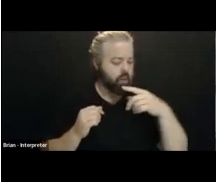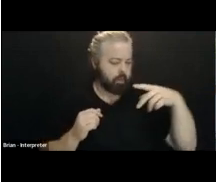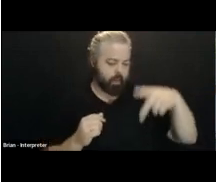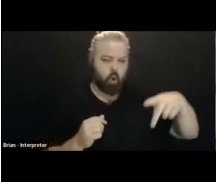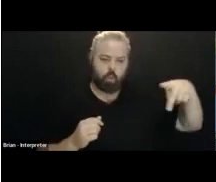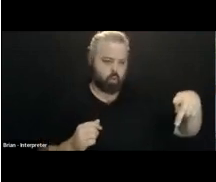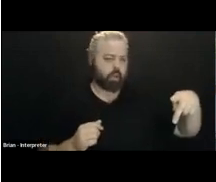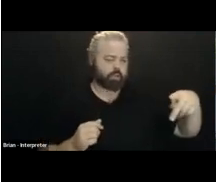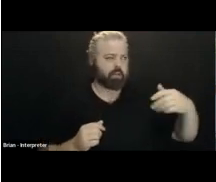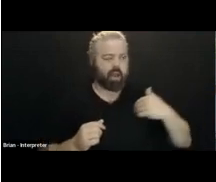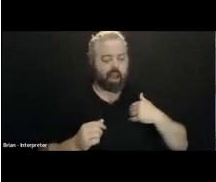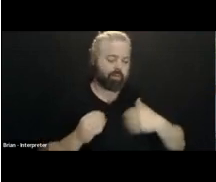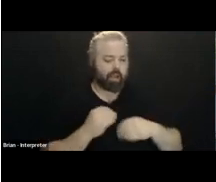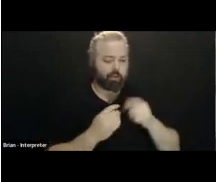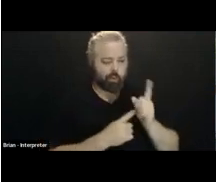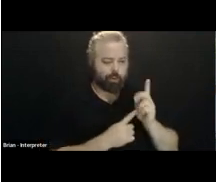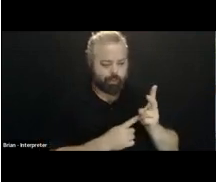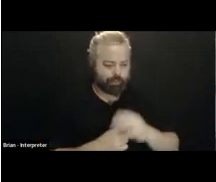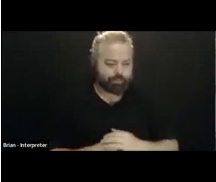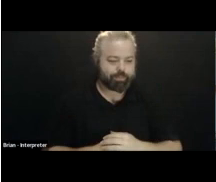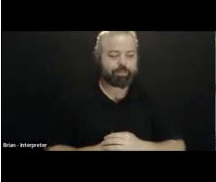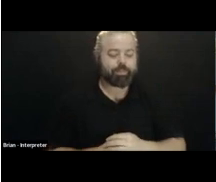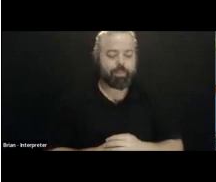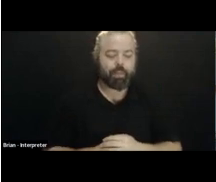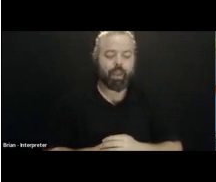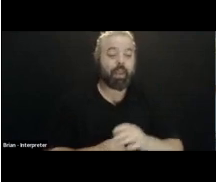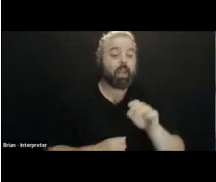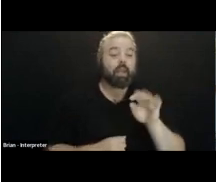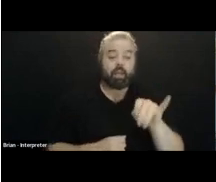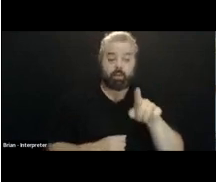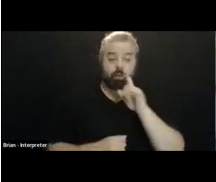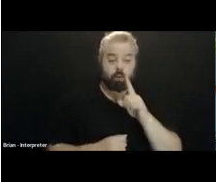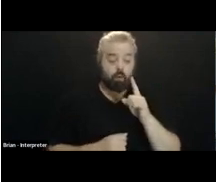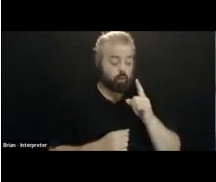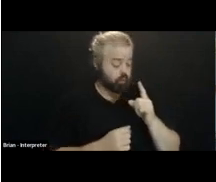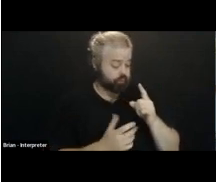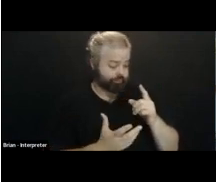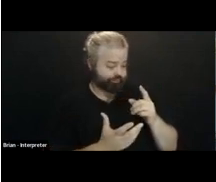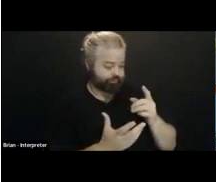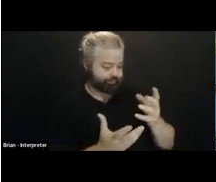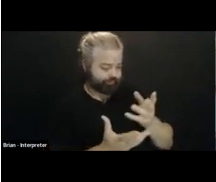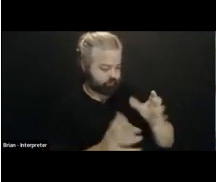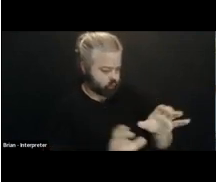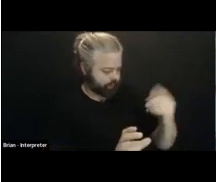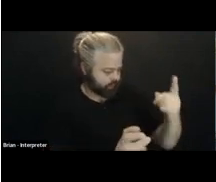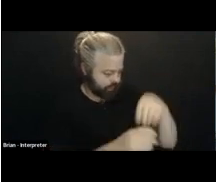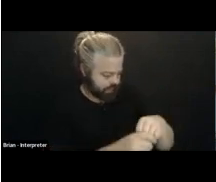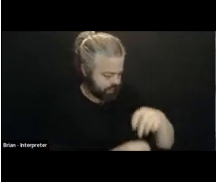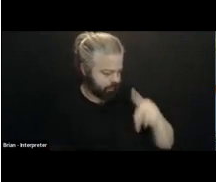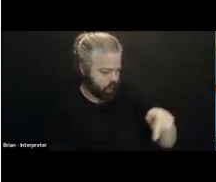an extra minute or two. And if you're creating things in PowerPoint, use